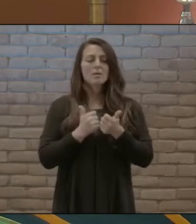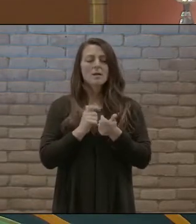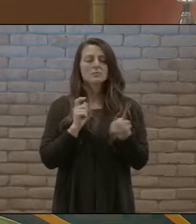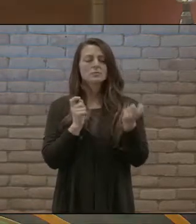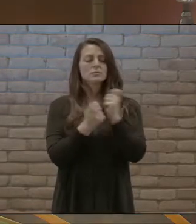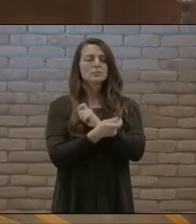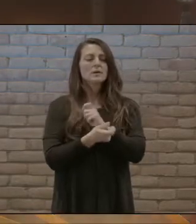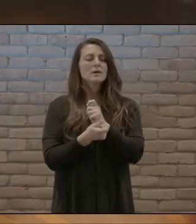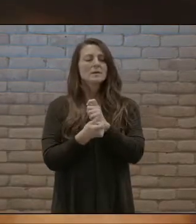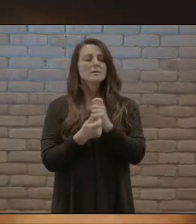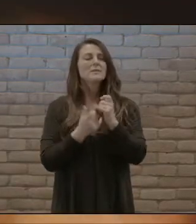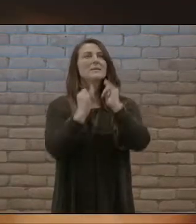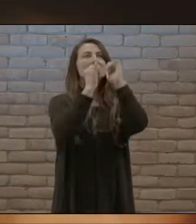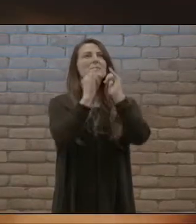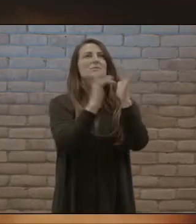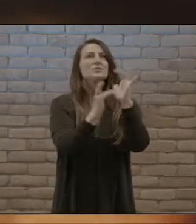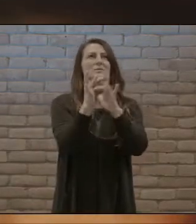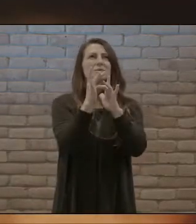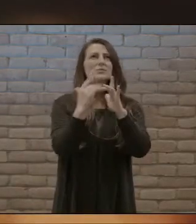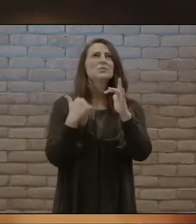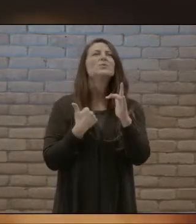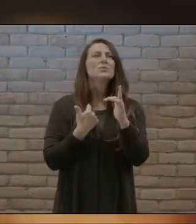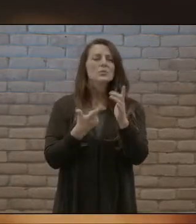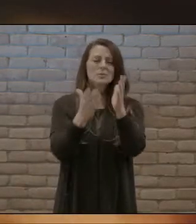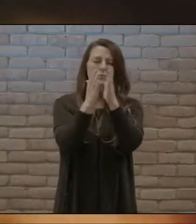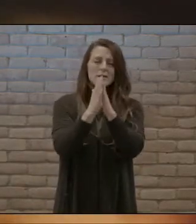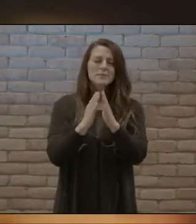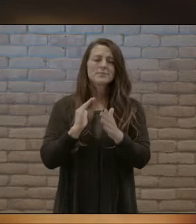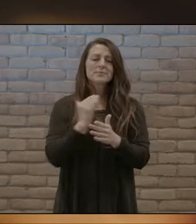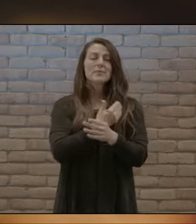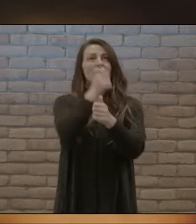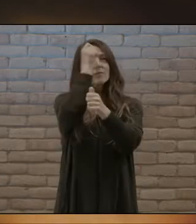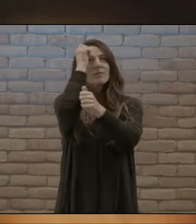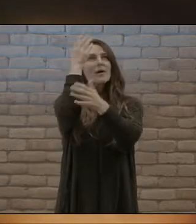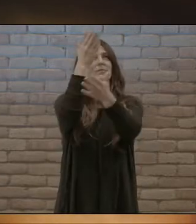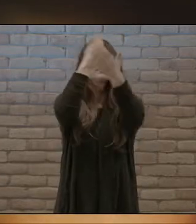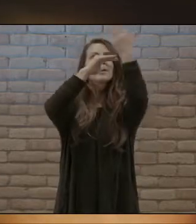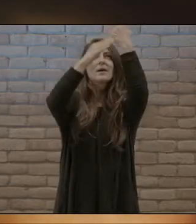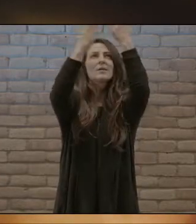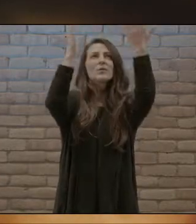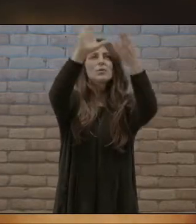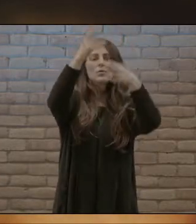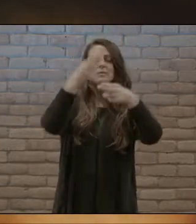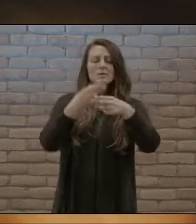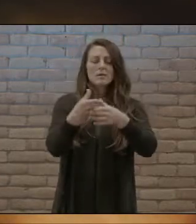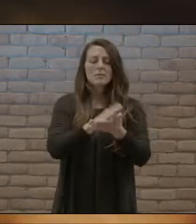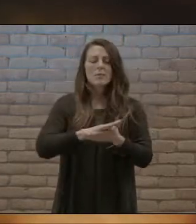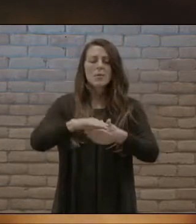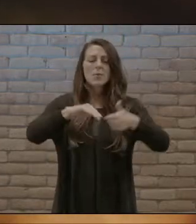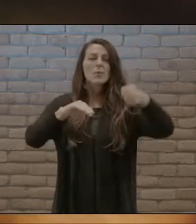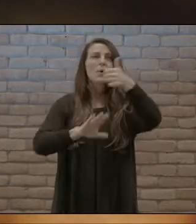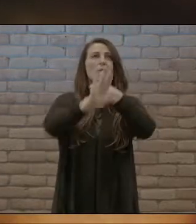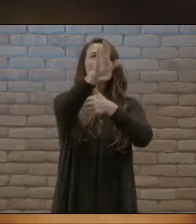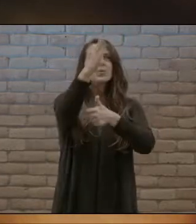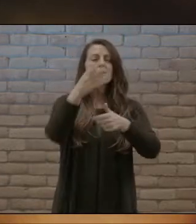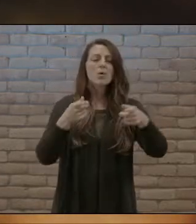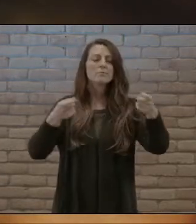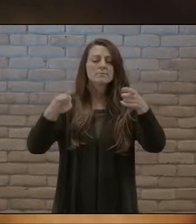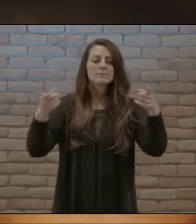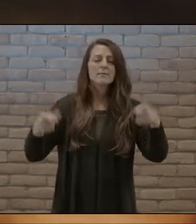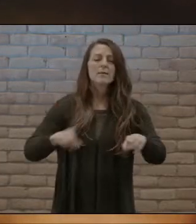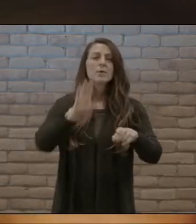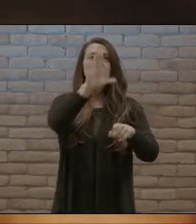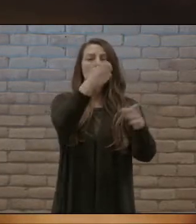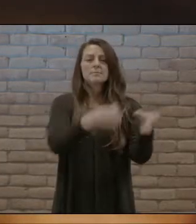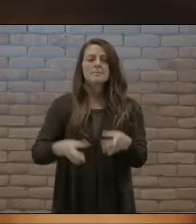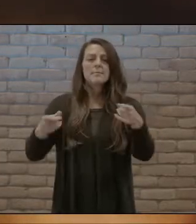taught us to pray, saying, Our Father, who art in heaven, hallowed be thy name. Thy kingdom come, thy will